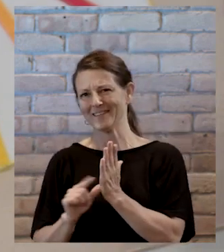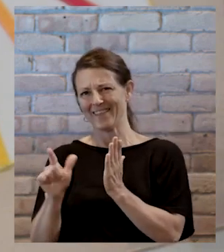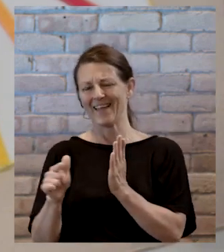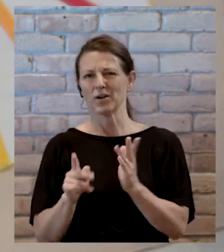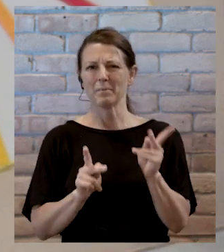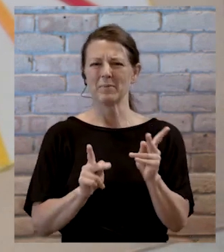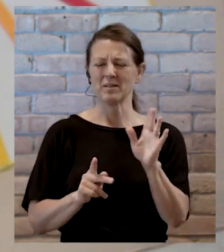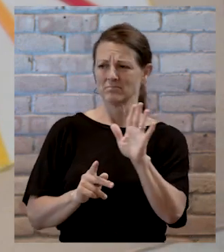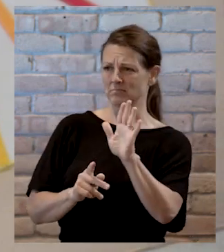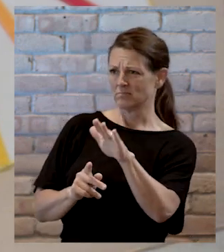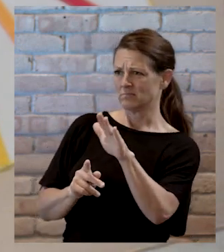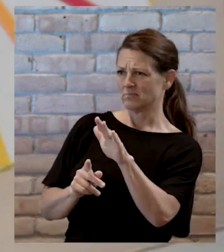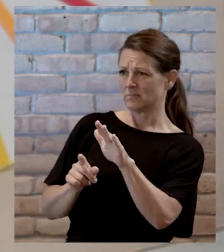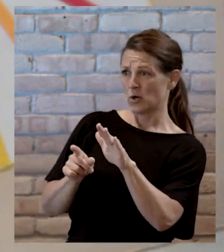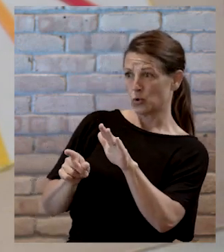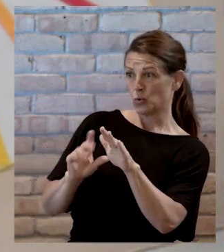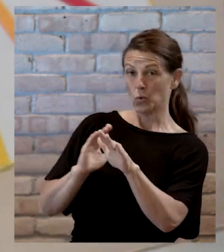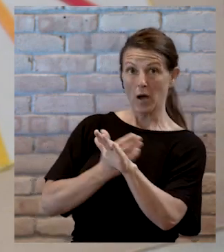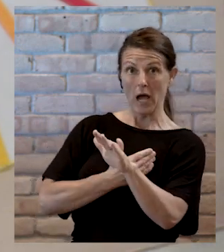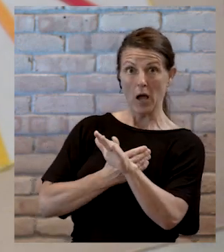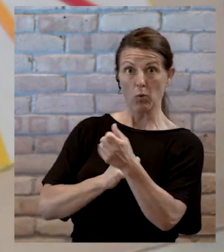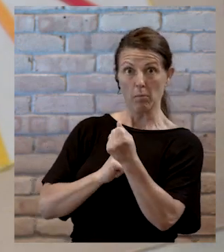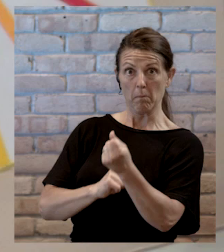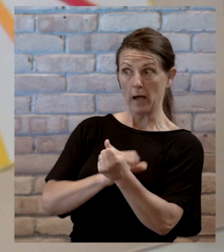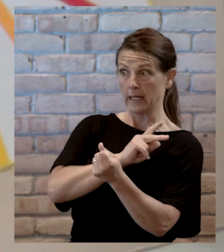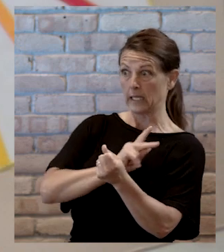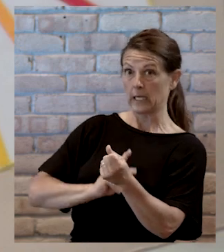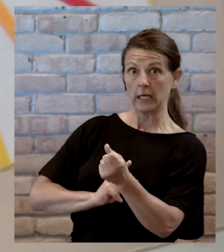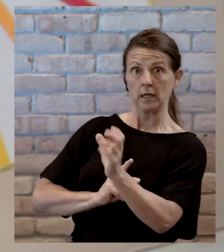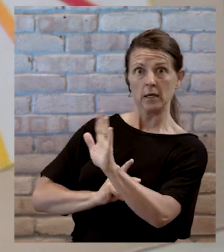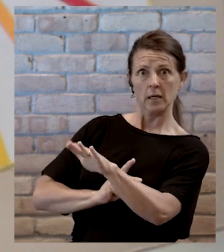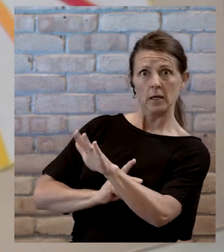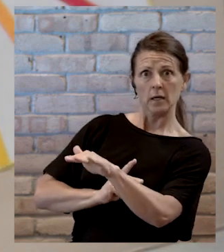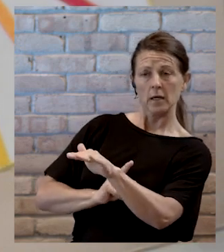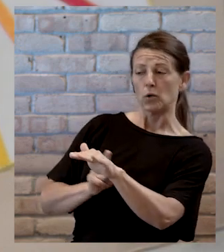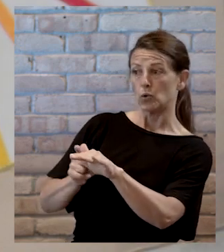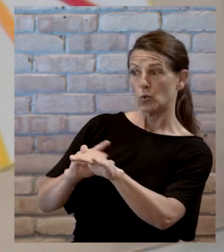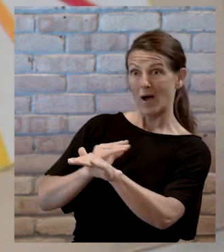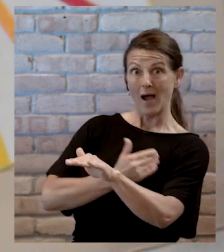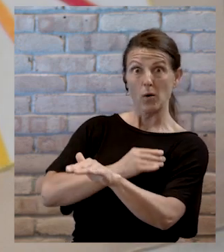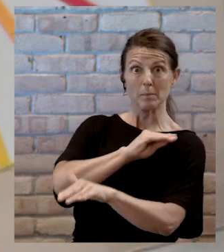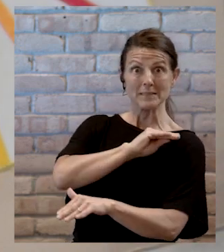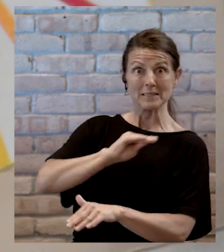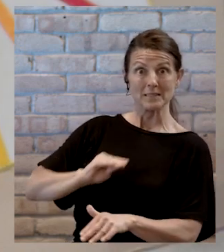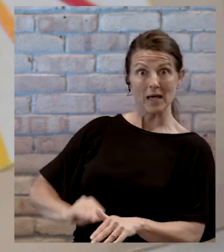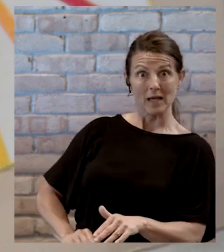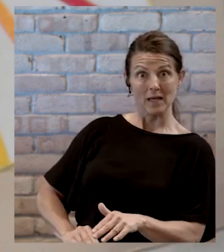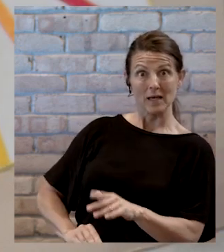Jesus, are you our mighty king? Are you our Messiah?